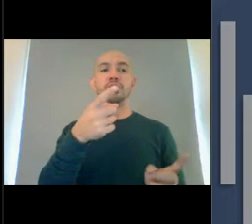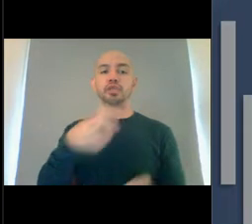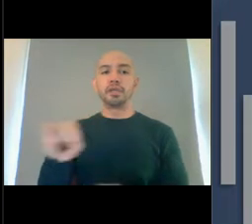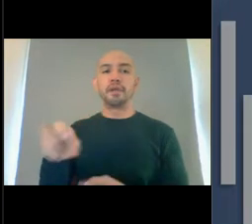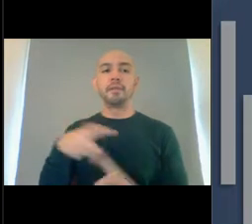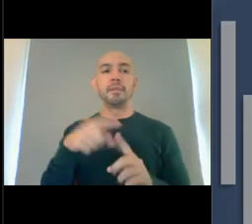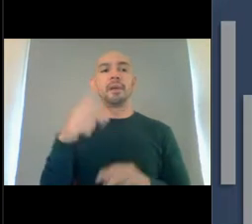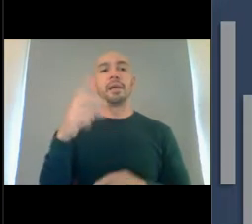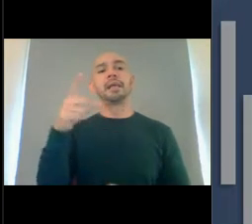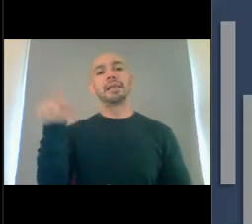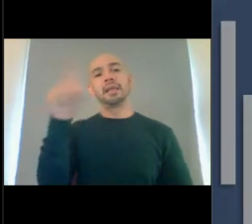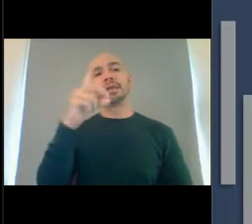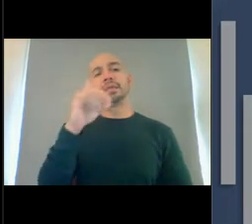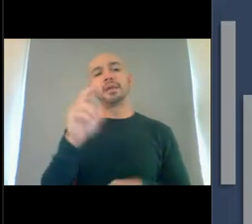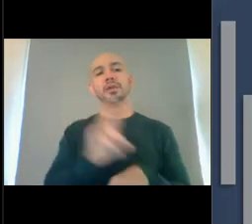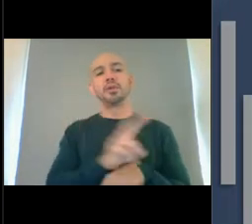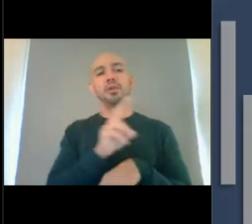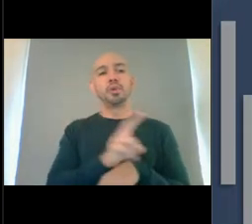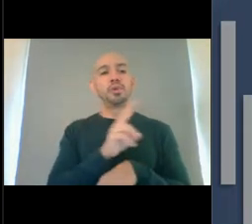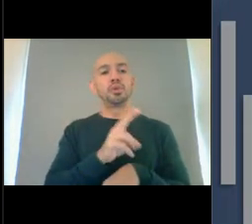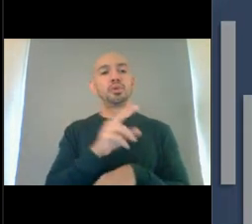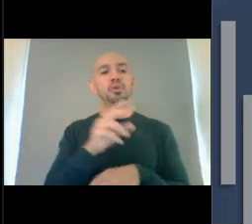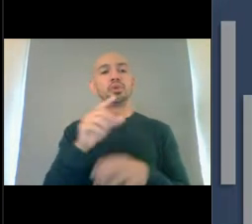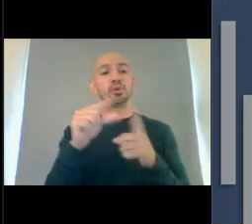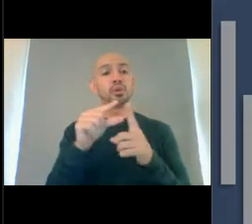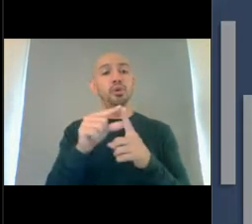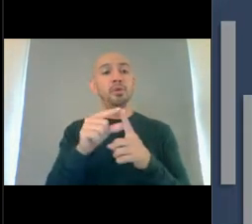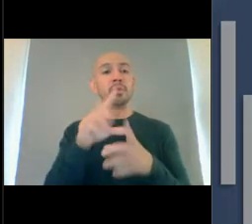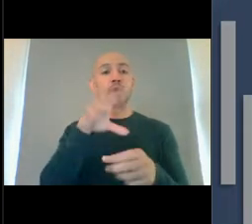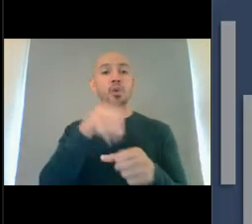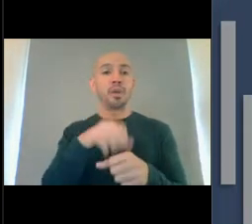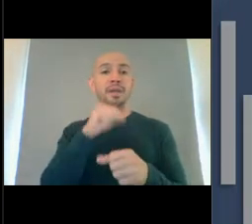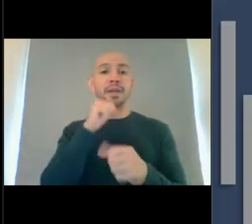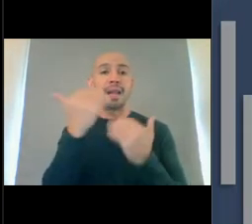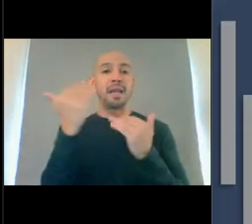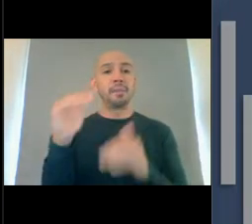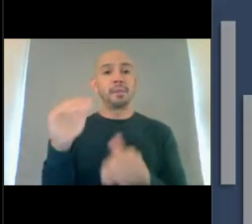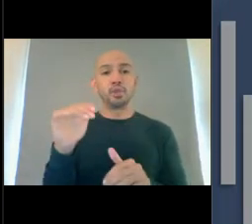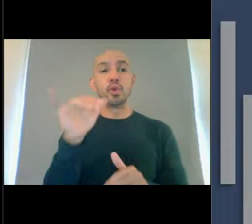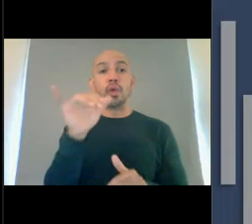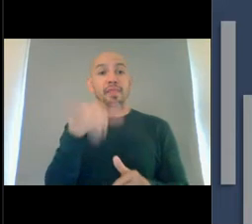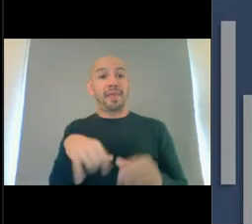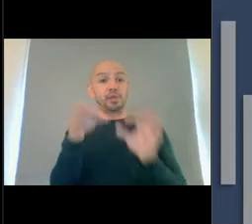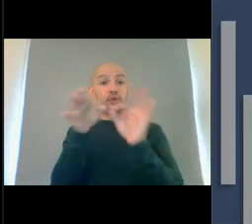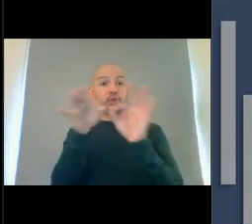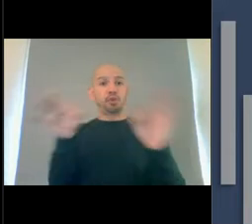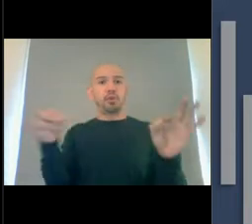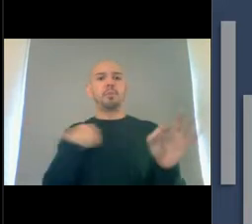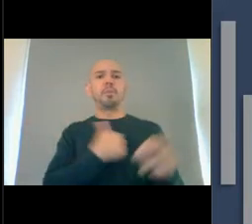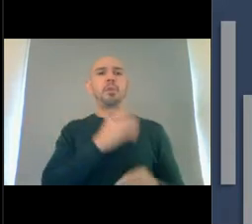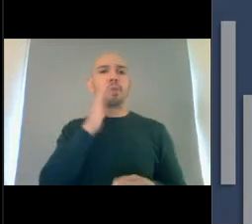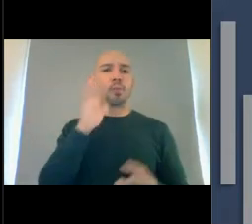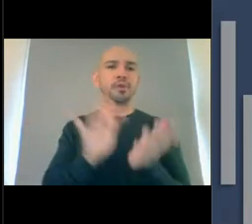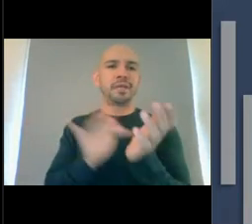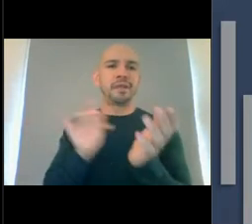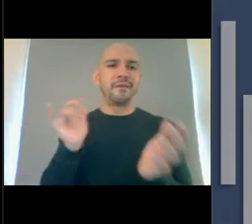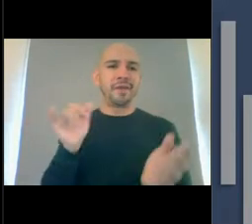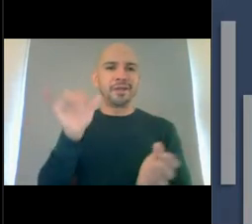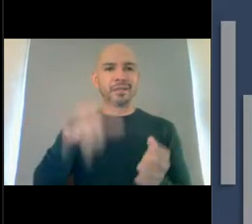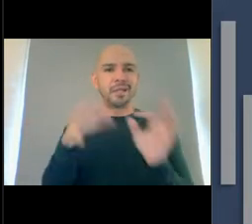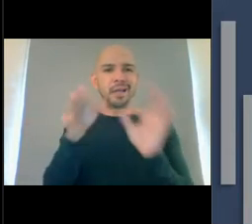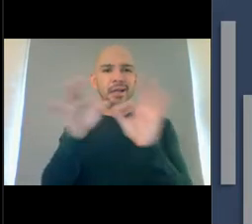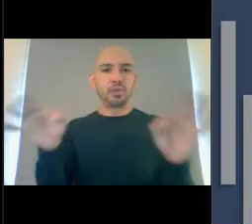term including but not limited to so this is one of those instances where that we're going to take advantage of we need to take advantage of that including